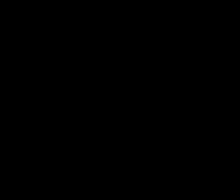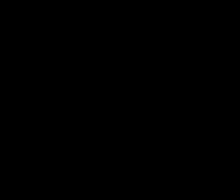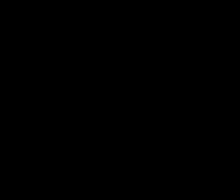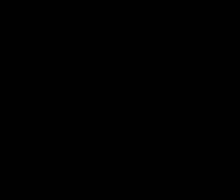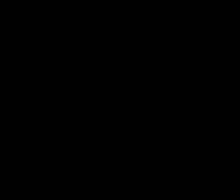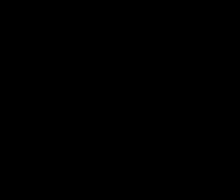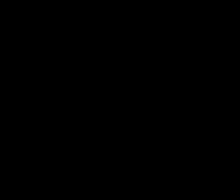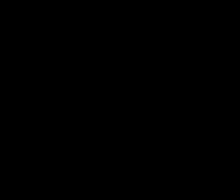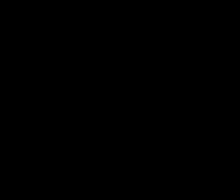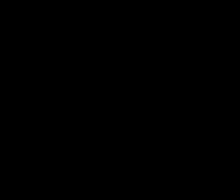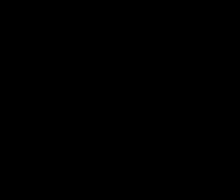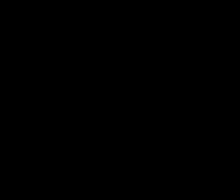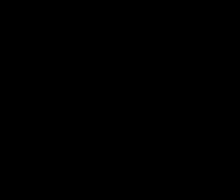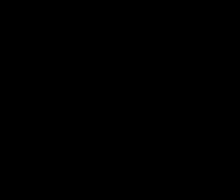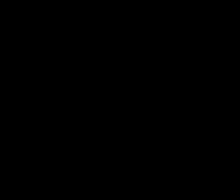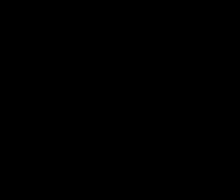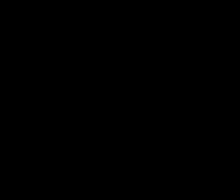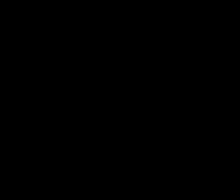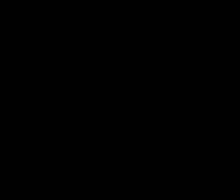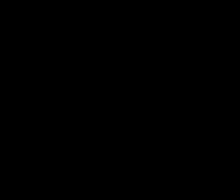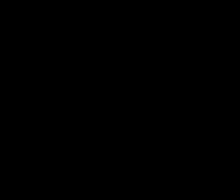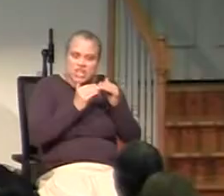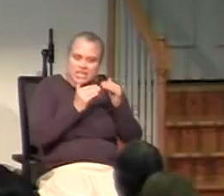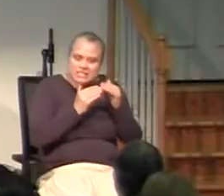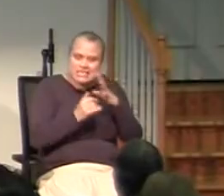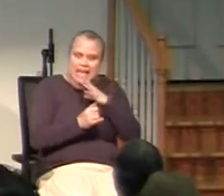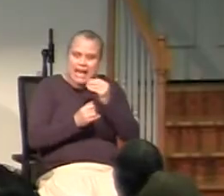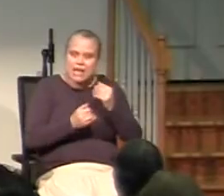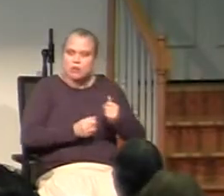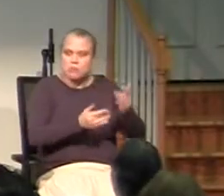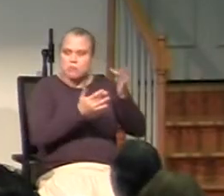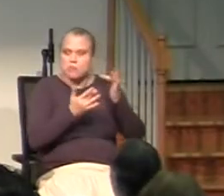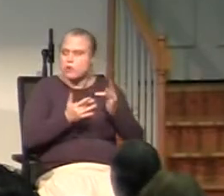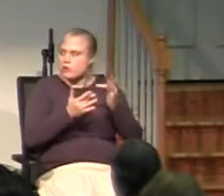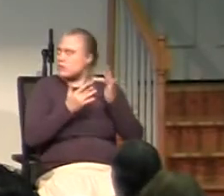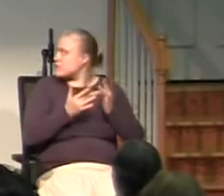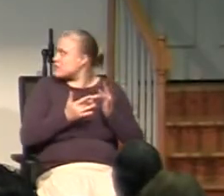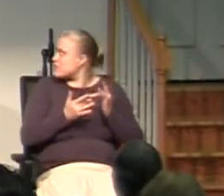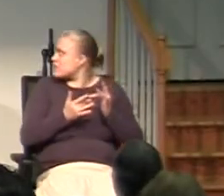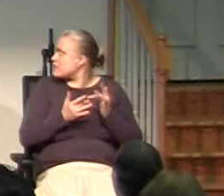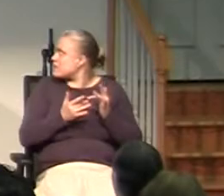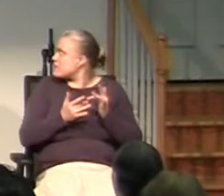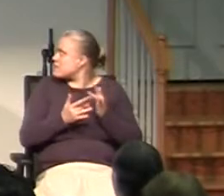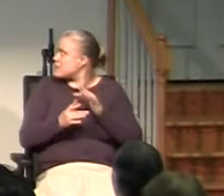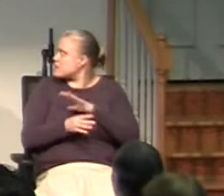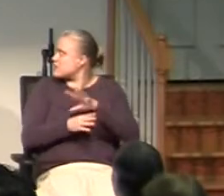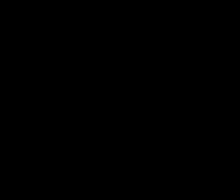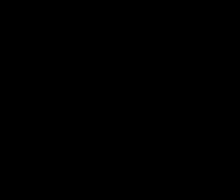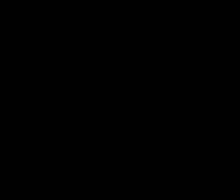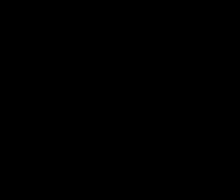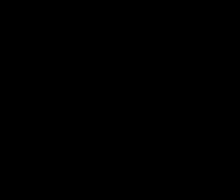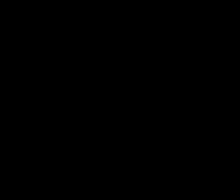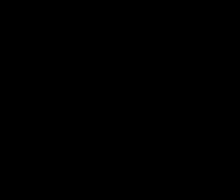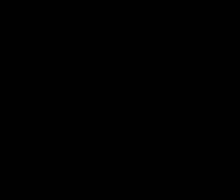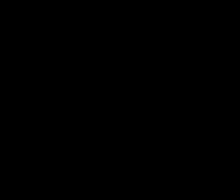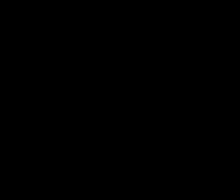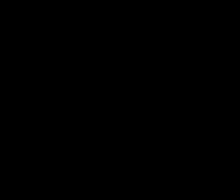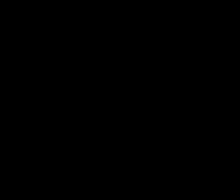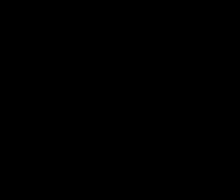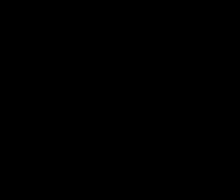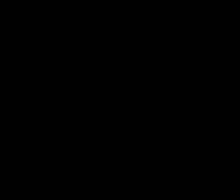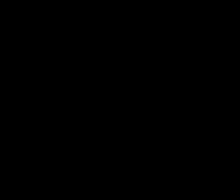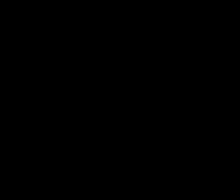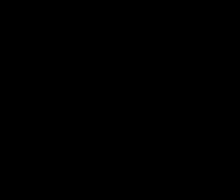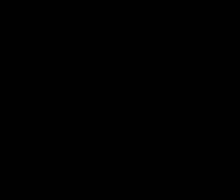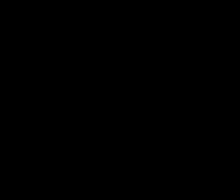as mercy and grace are involved in the pre-advent judgment. I think I mentioned that earlier. No, I didn't. I said it was, I think the next one is the one I was referring to. There